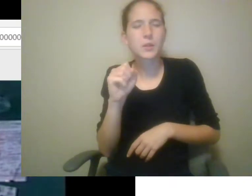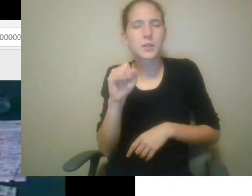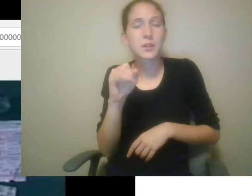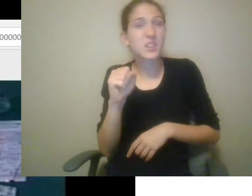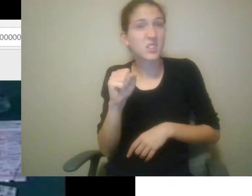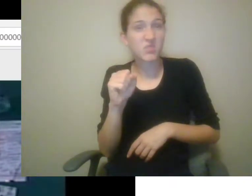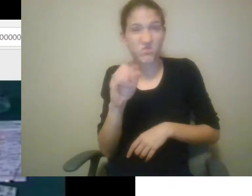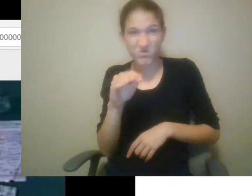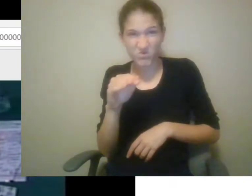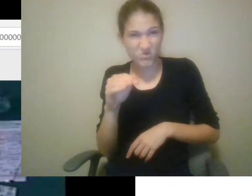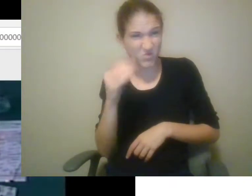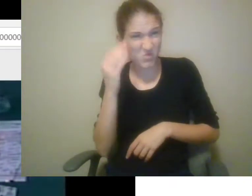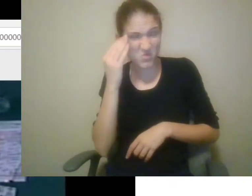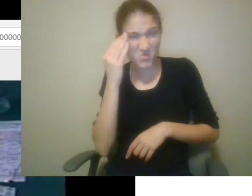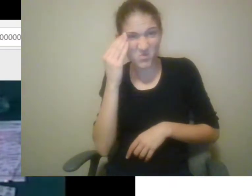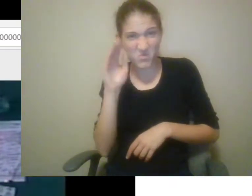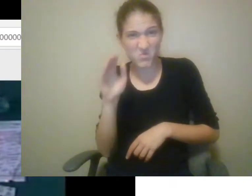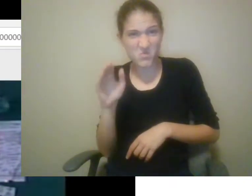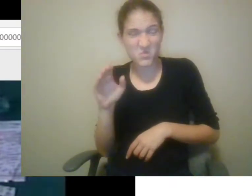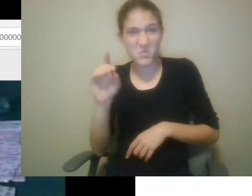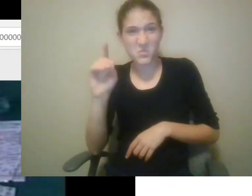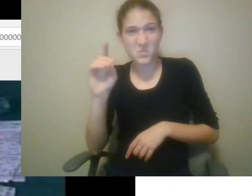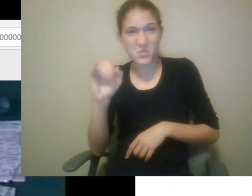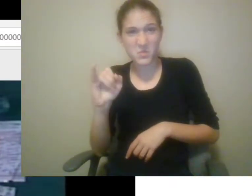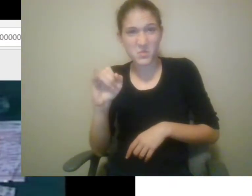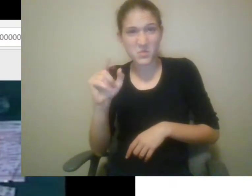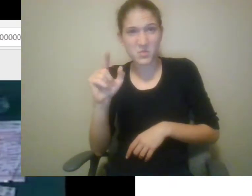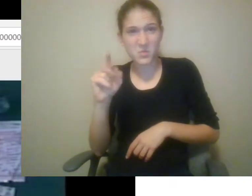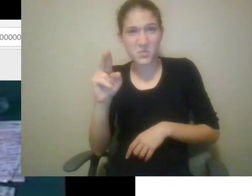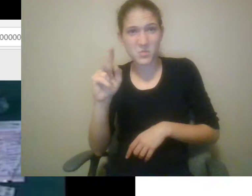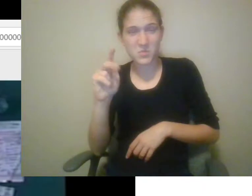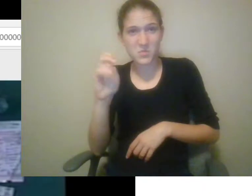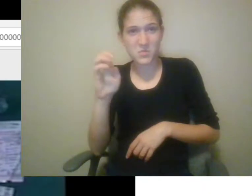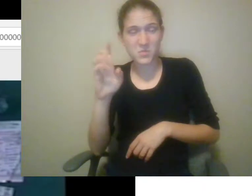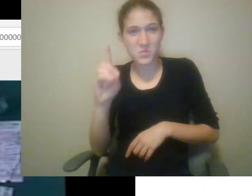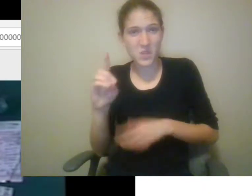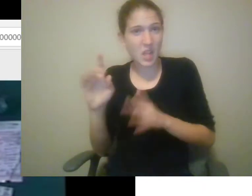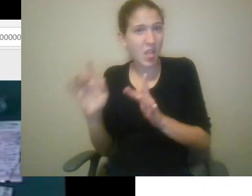Nobody knows the opposite of diluted? No.